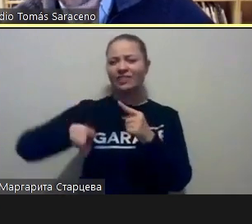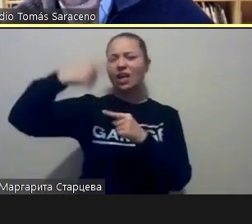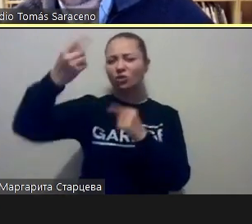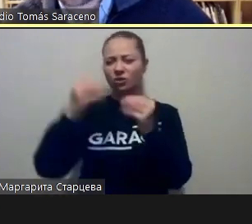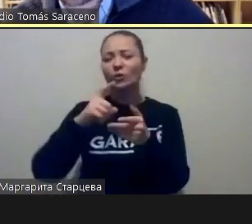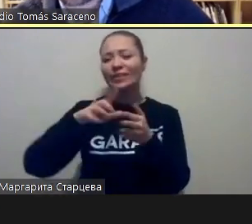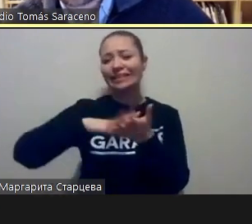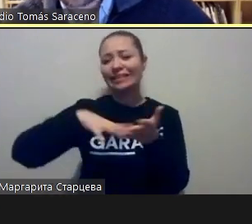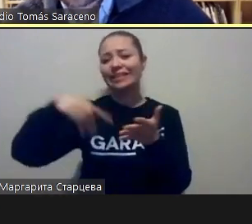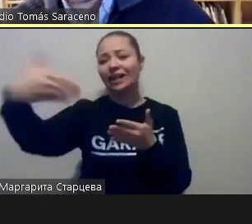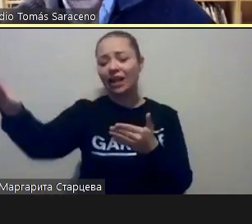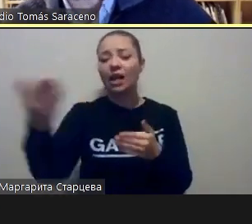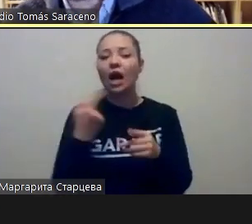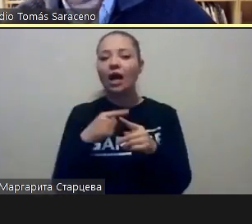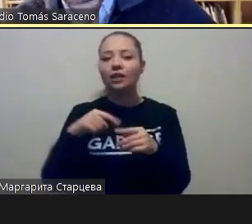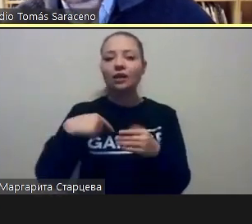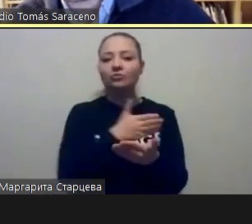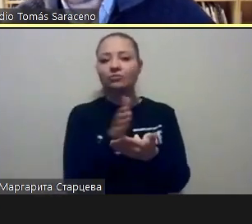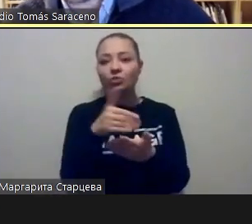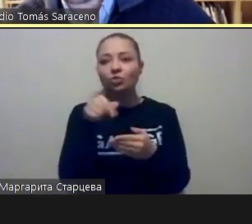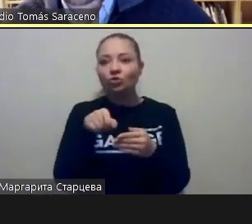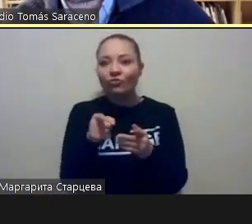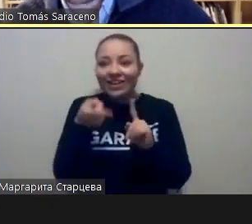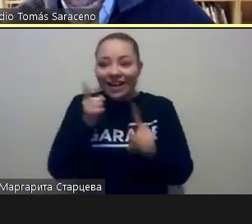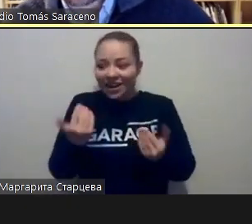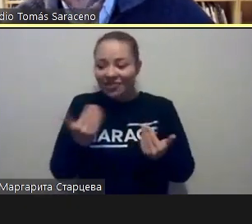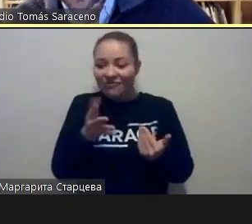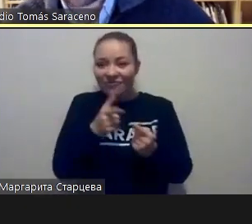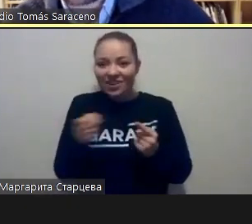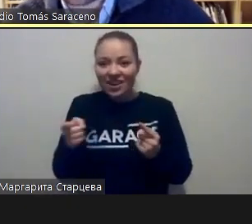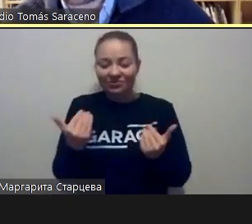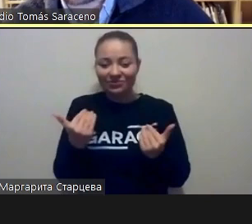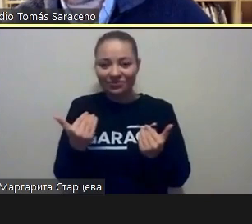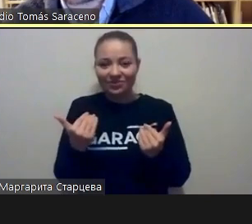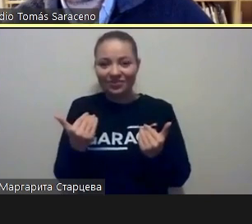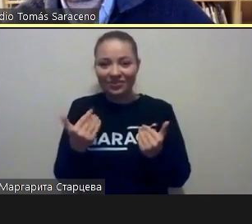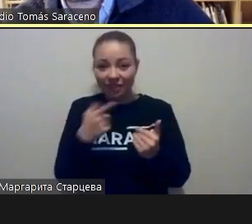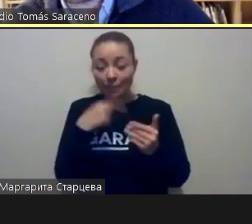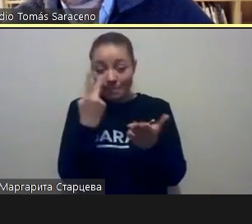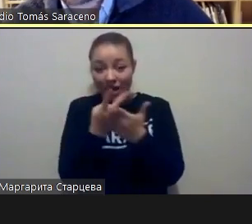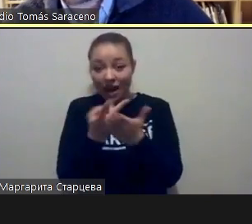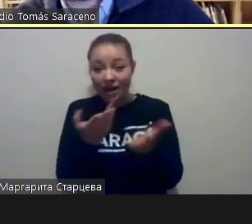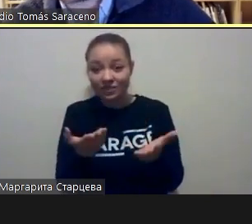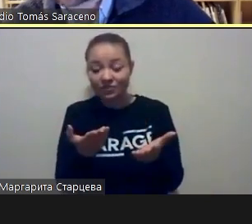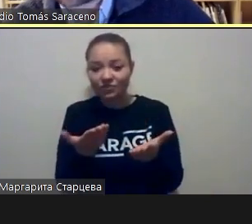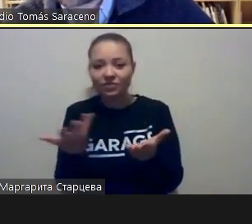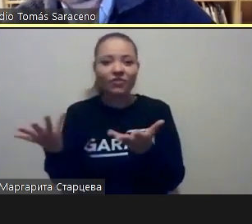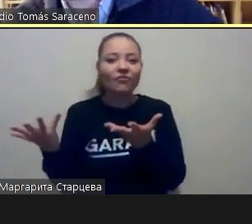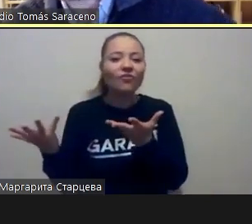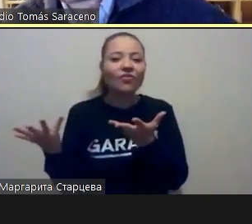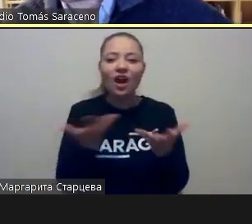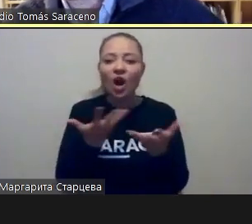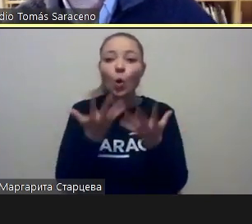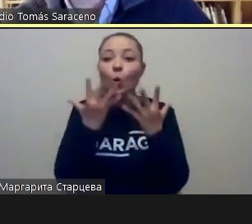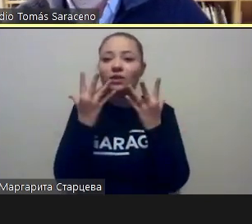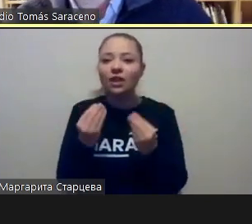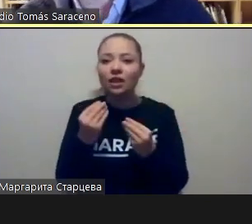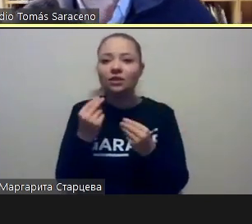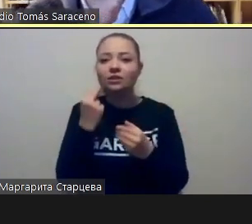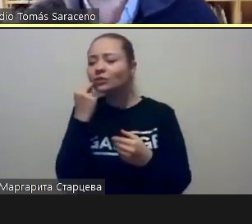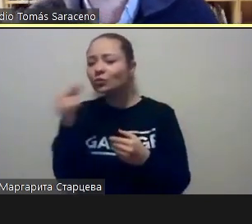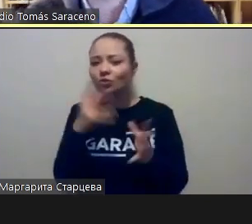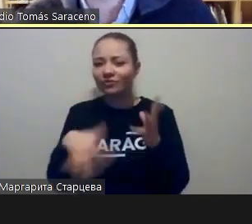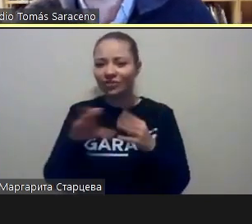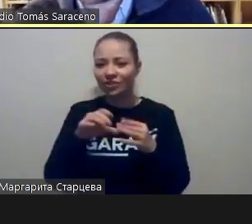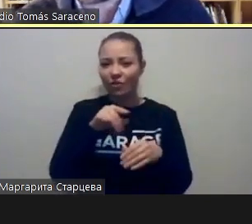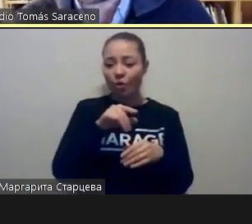we are simulating that when is the best time that I will be able to reach Moscow just with the